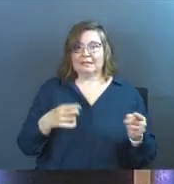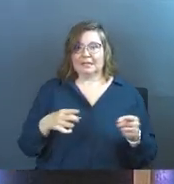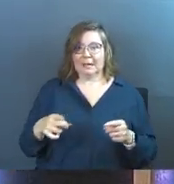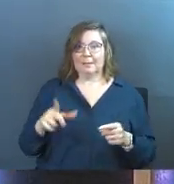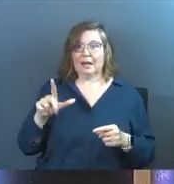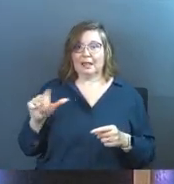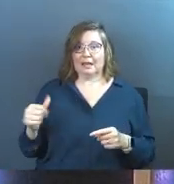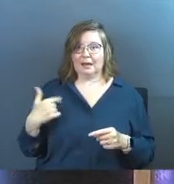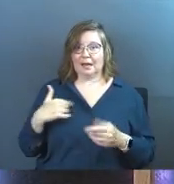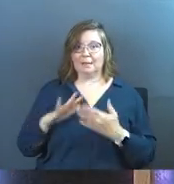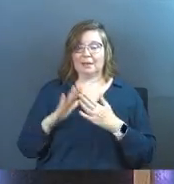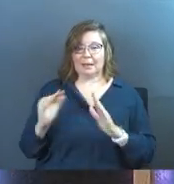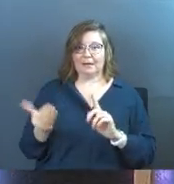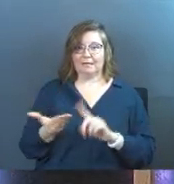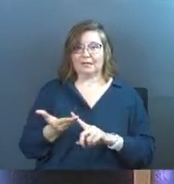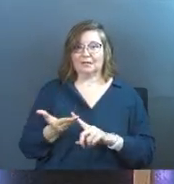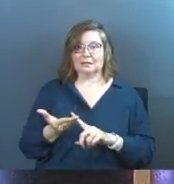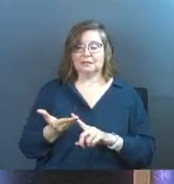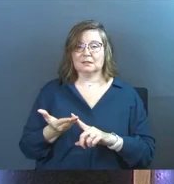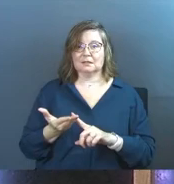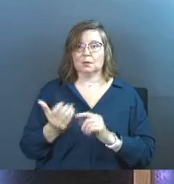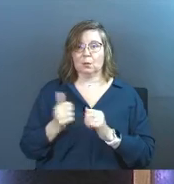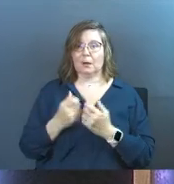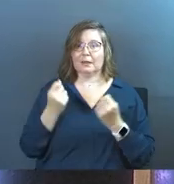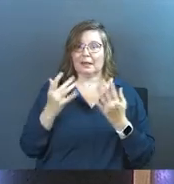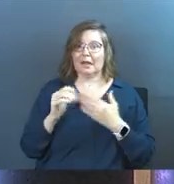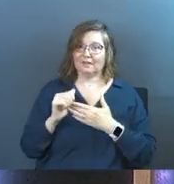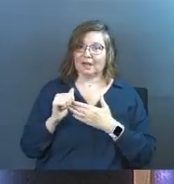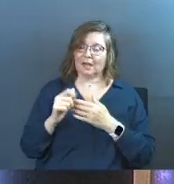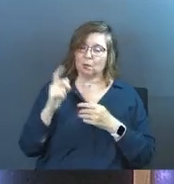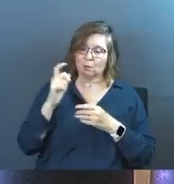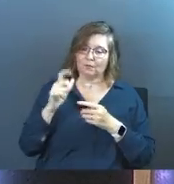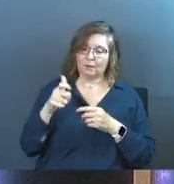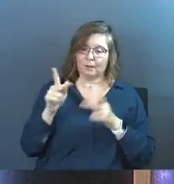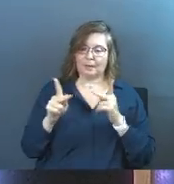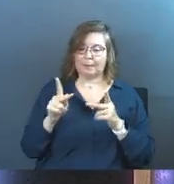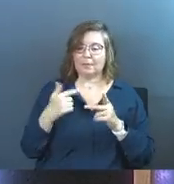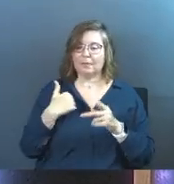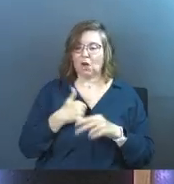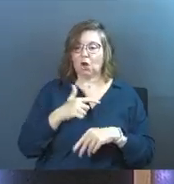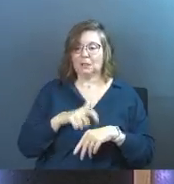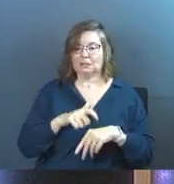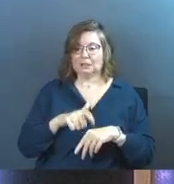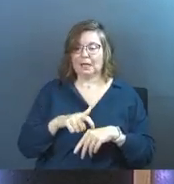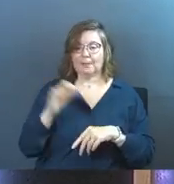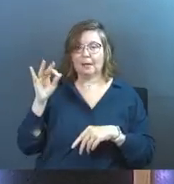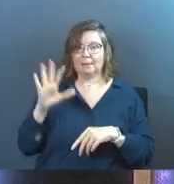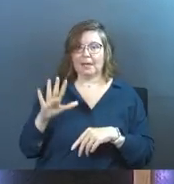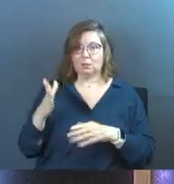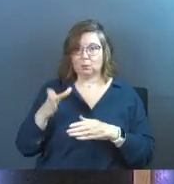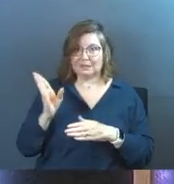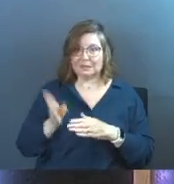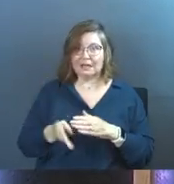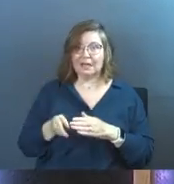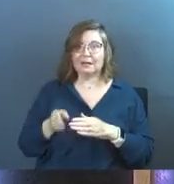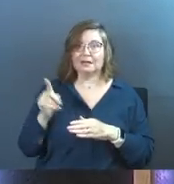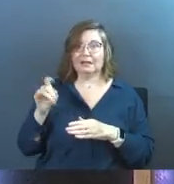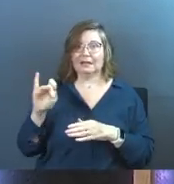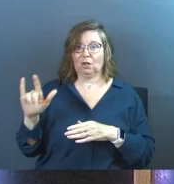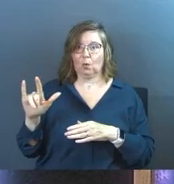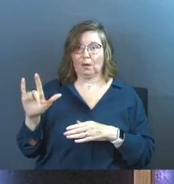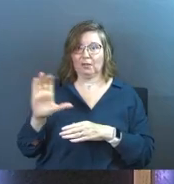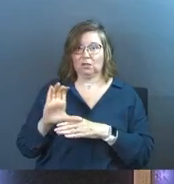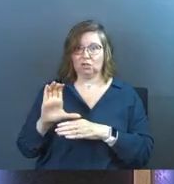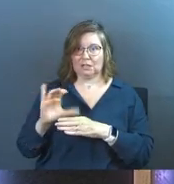happened and Linda and I became convinced with a lot of guidance, a lot of wisdom from other people that our time as pastors was done in